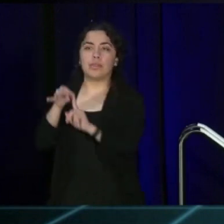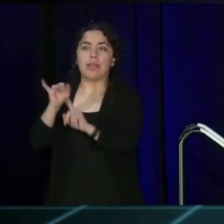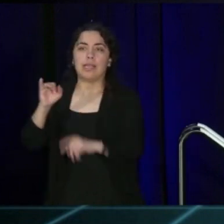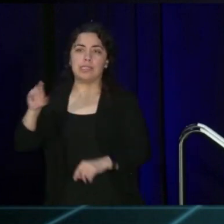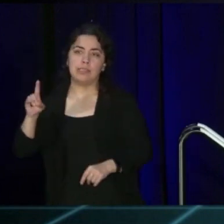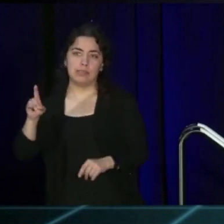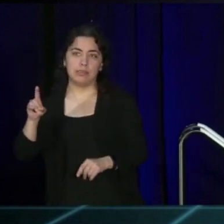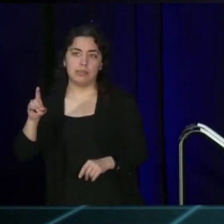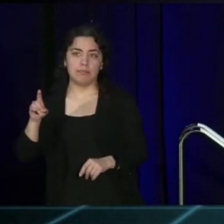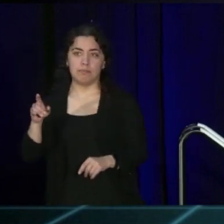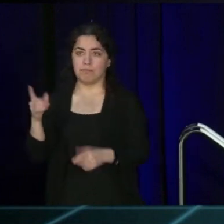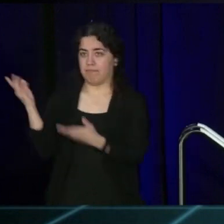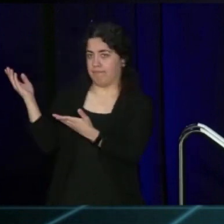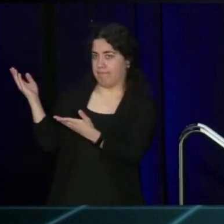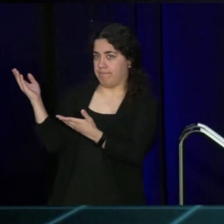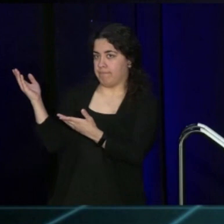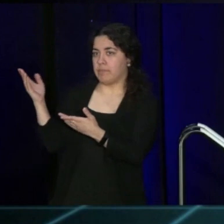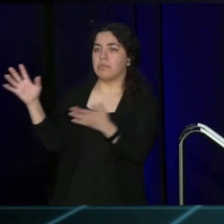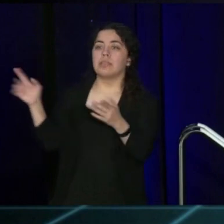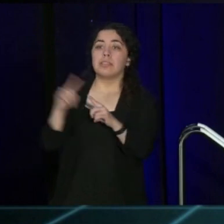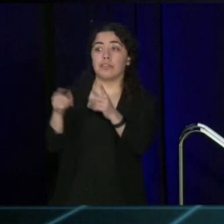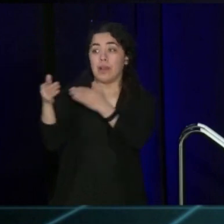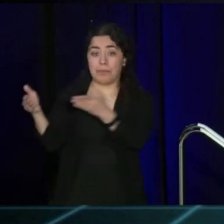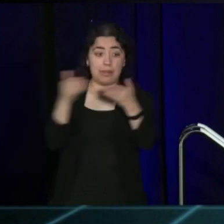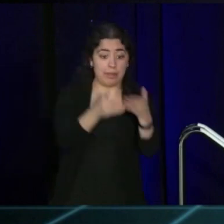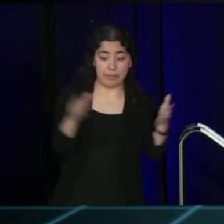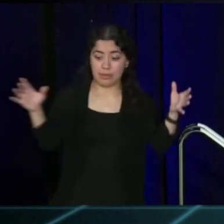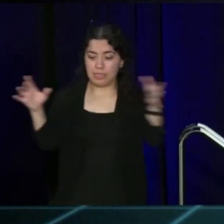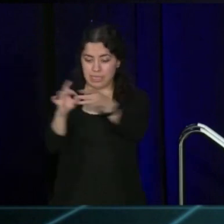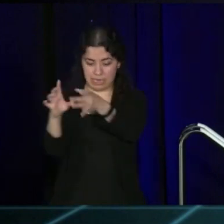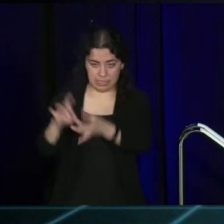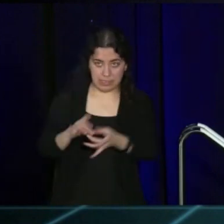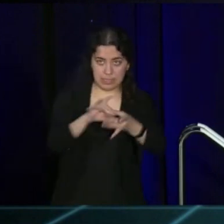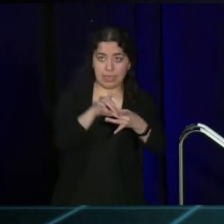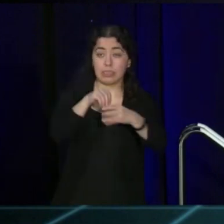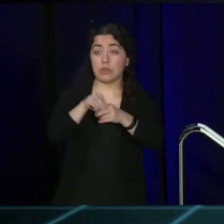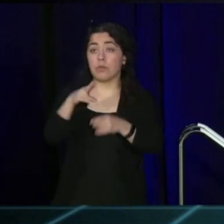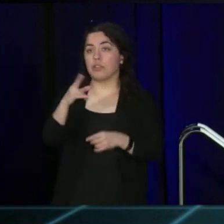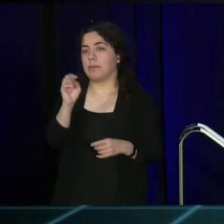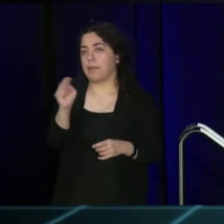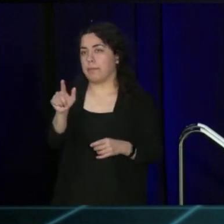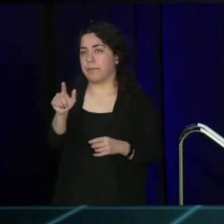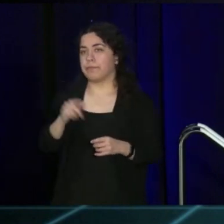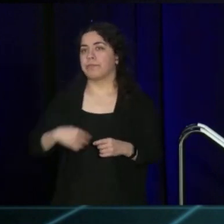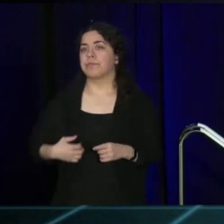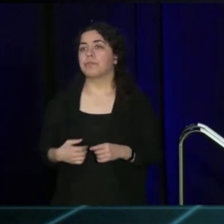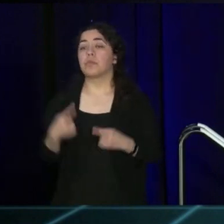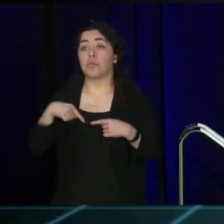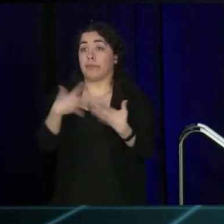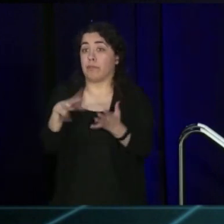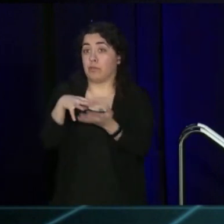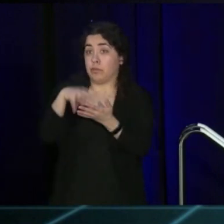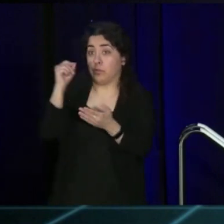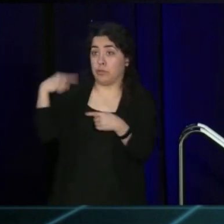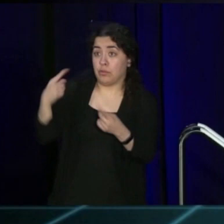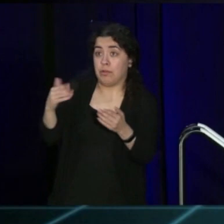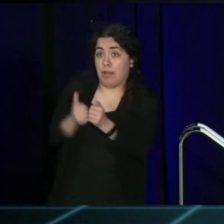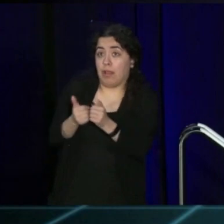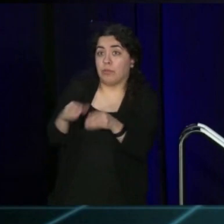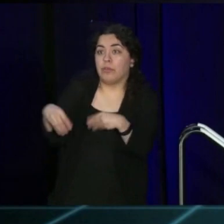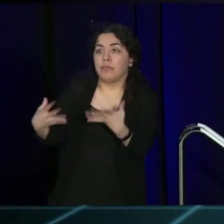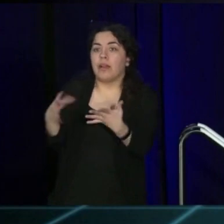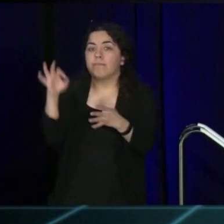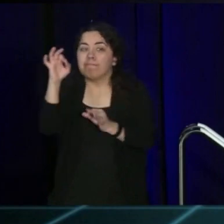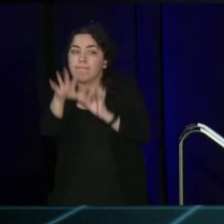so, and then connect different elements together within your HTML. Now that we've learned how to provide hints and